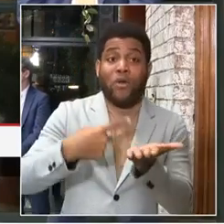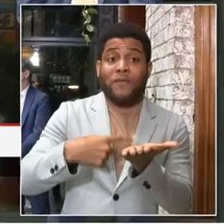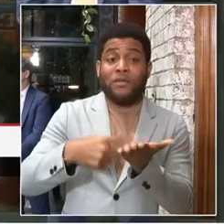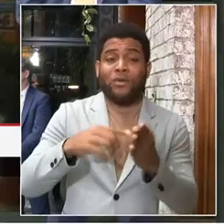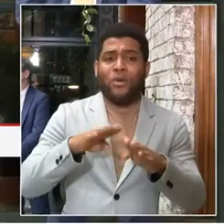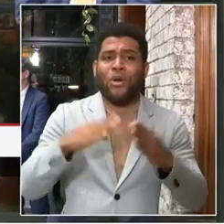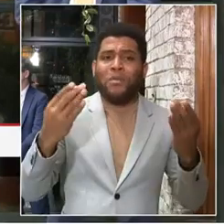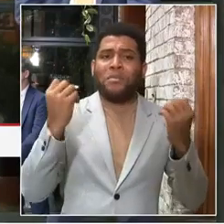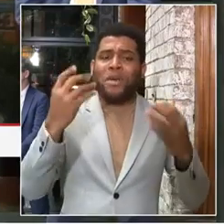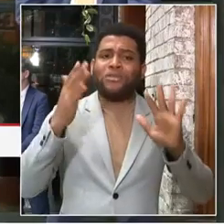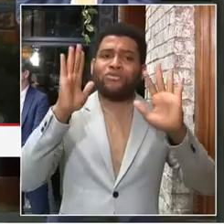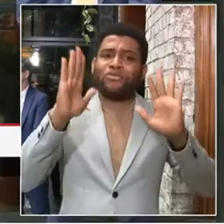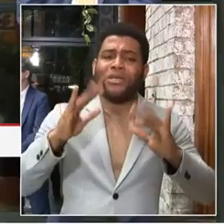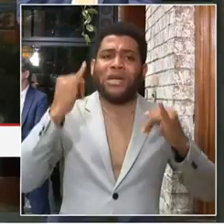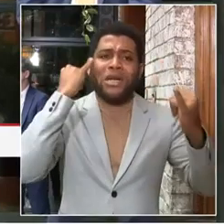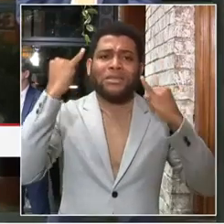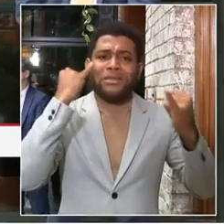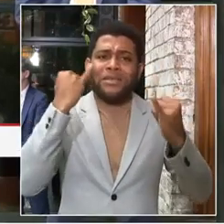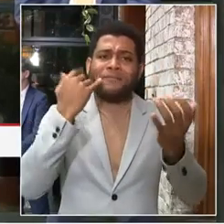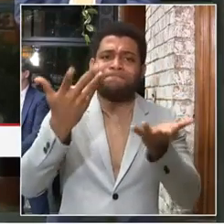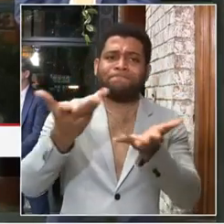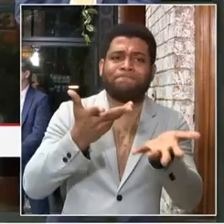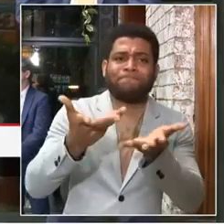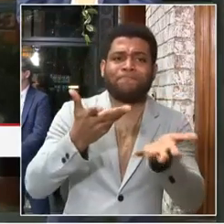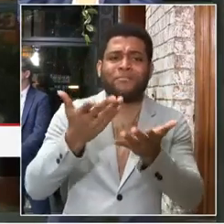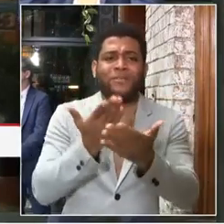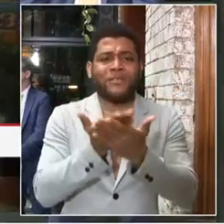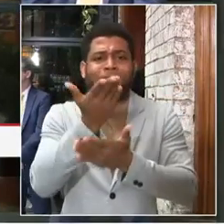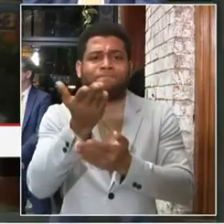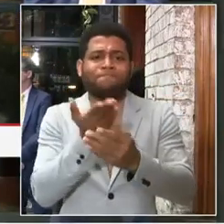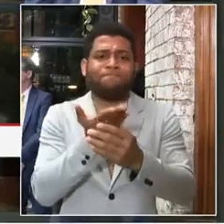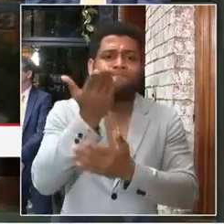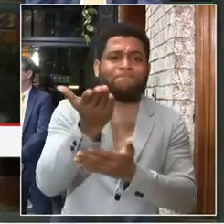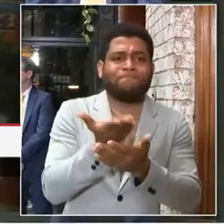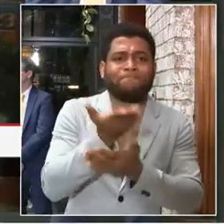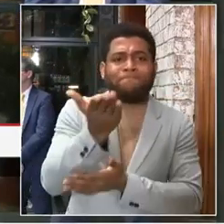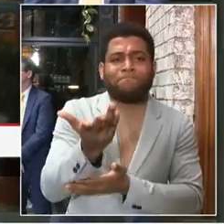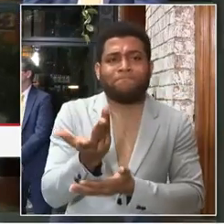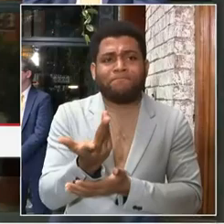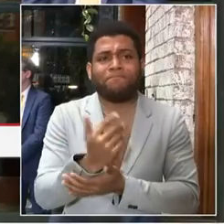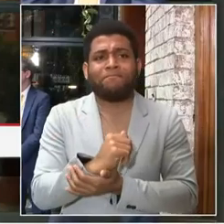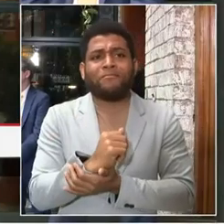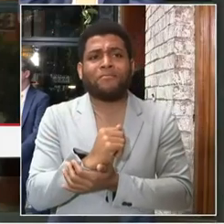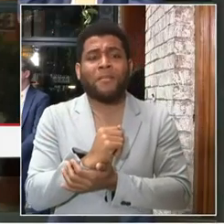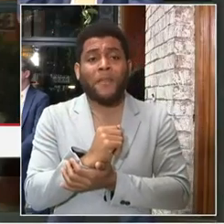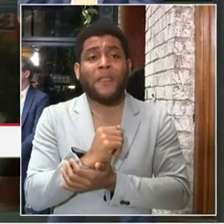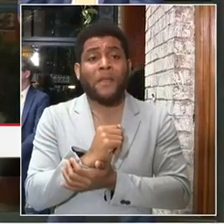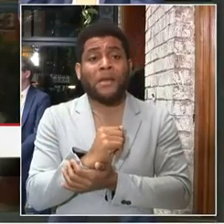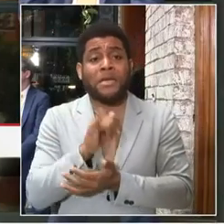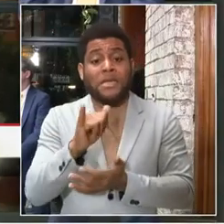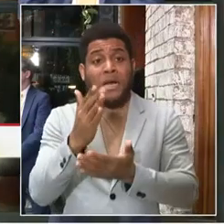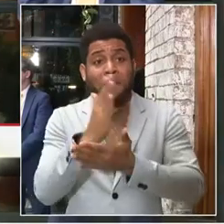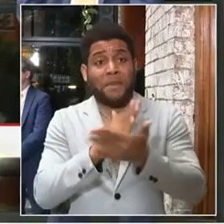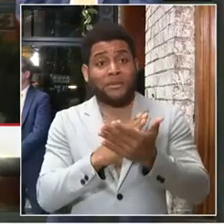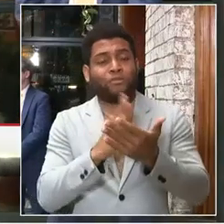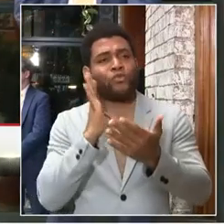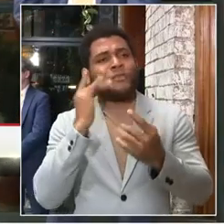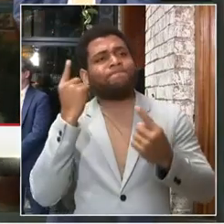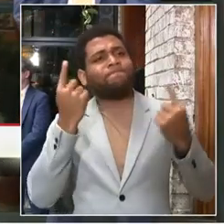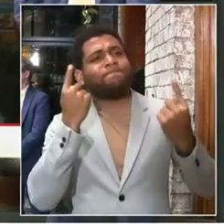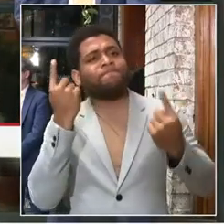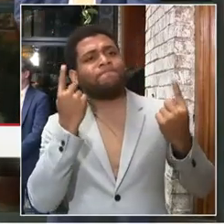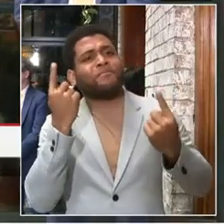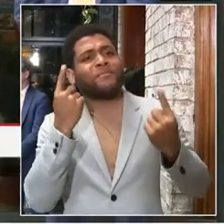come forward. A lot. And so that's part of what will be considered in the